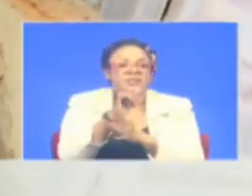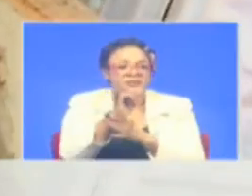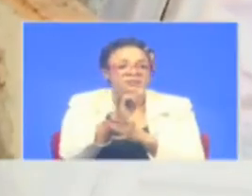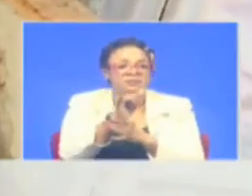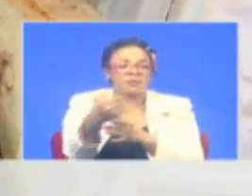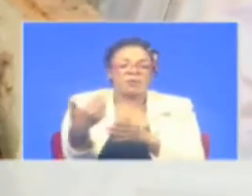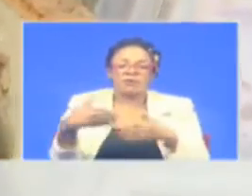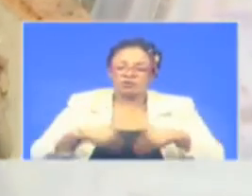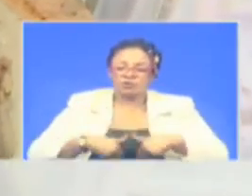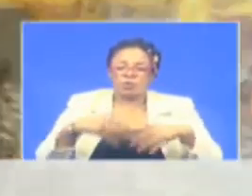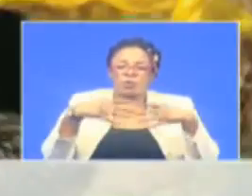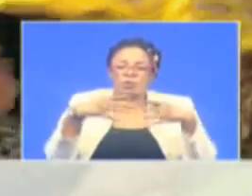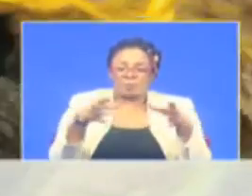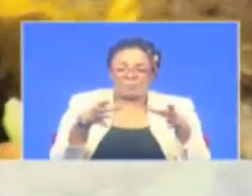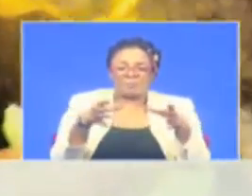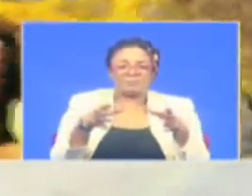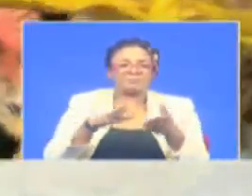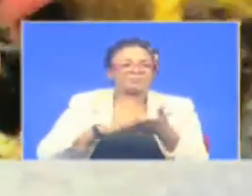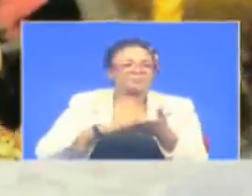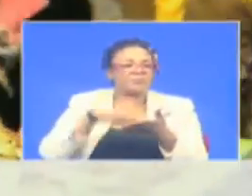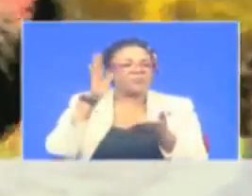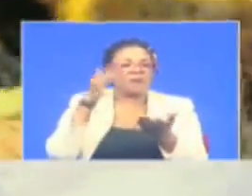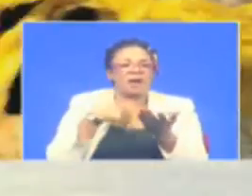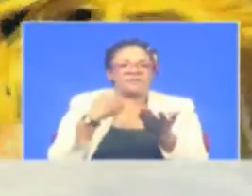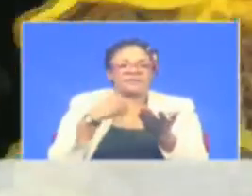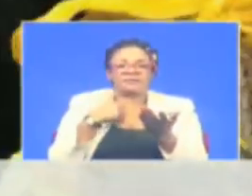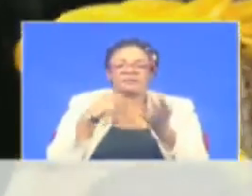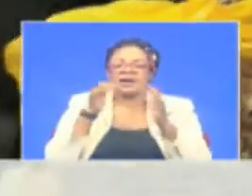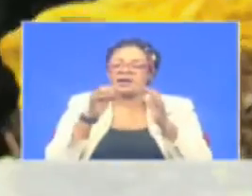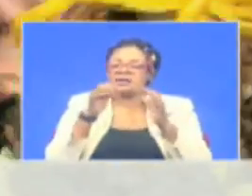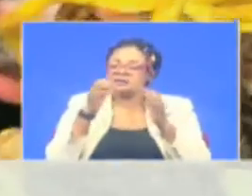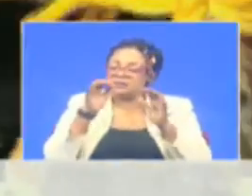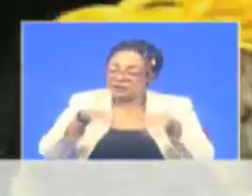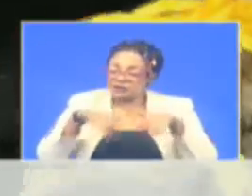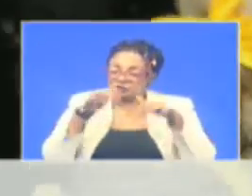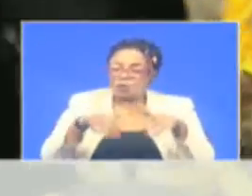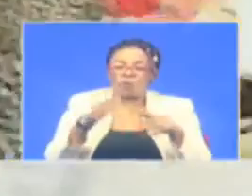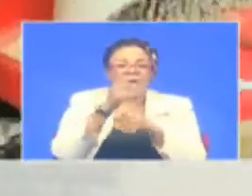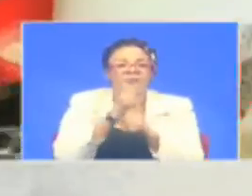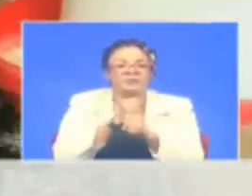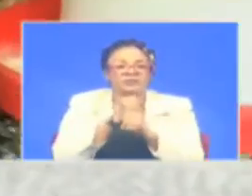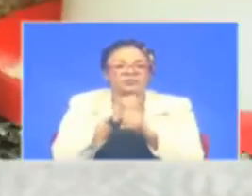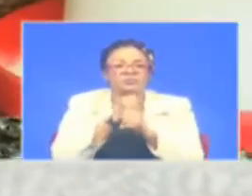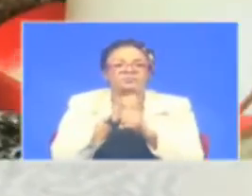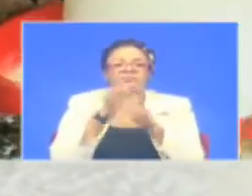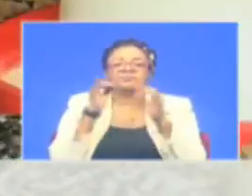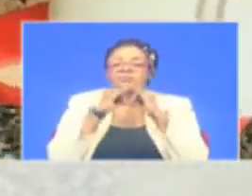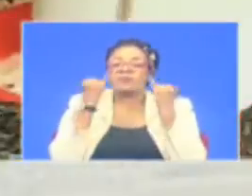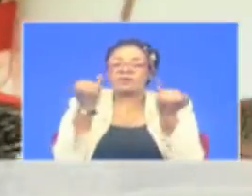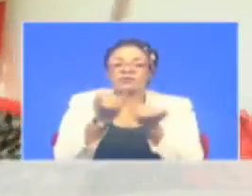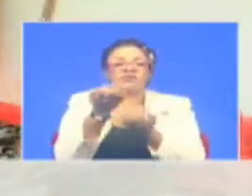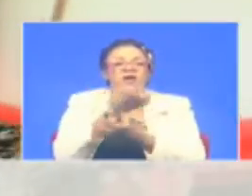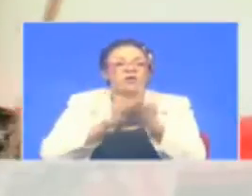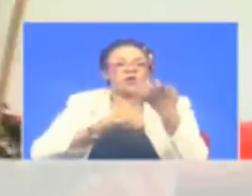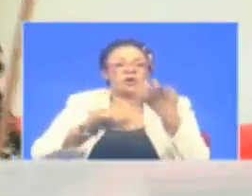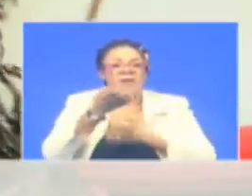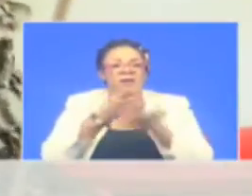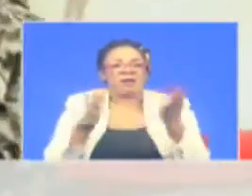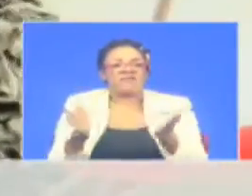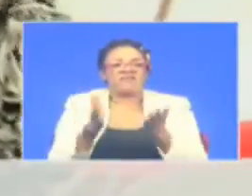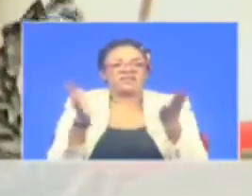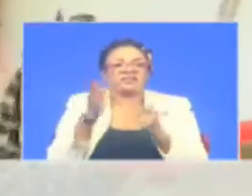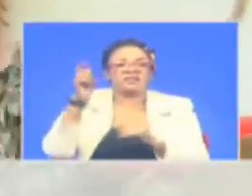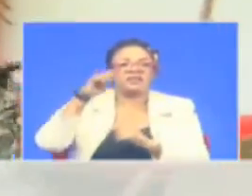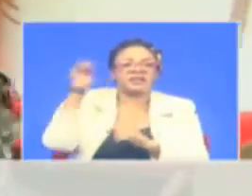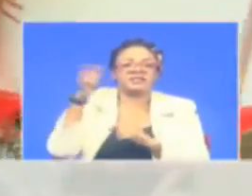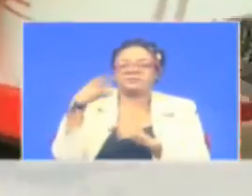one of the many facilitated by the Food and Agricultural Organization. According to the Institute of Economic Affairs in Kenya, recent data